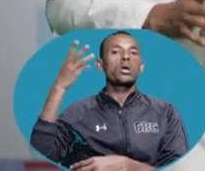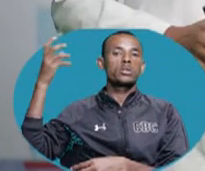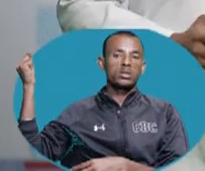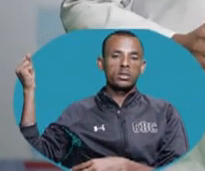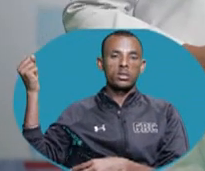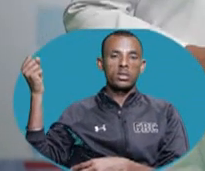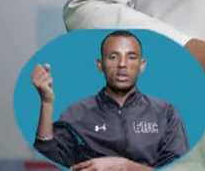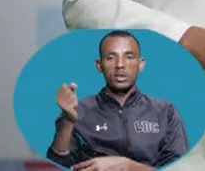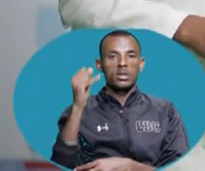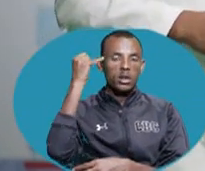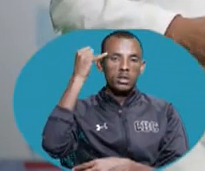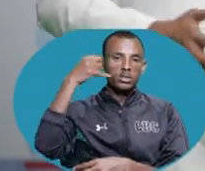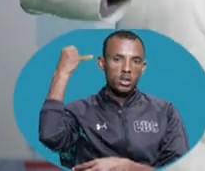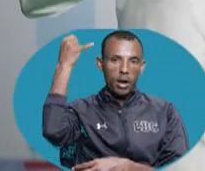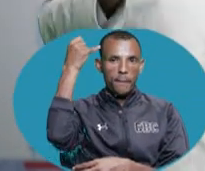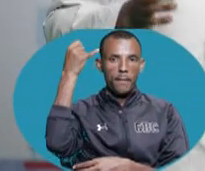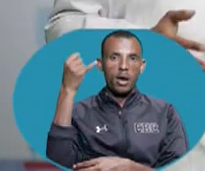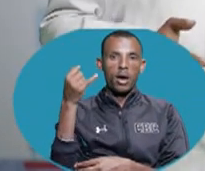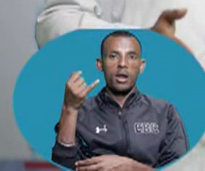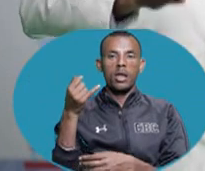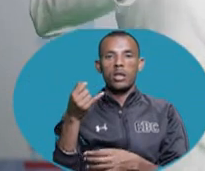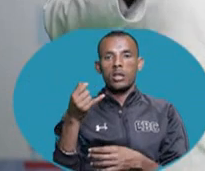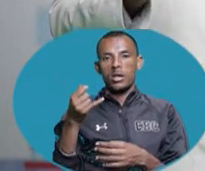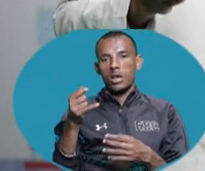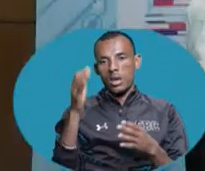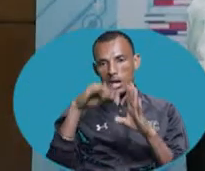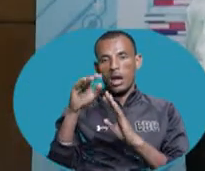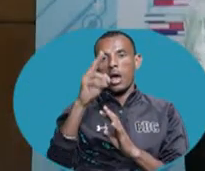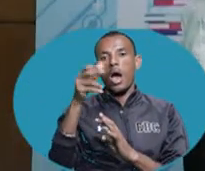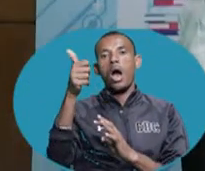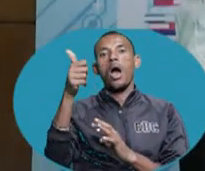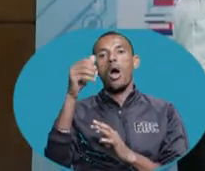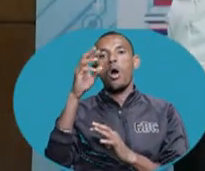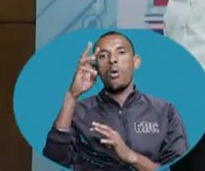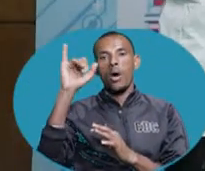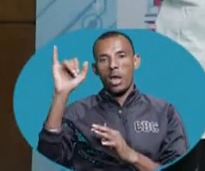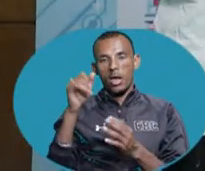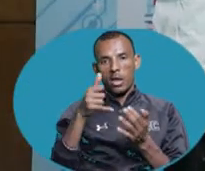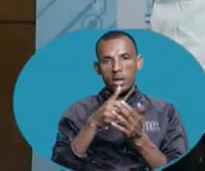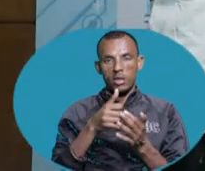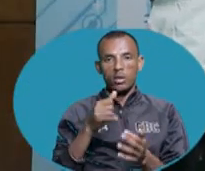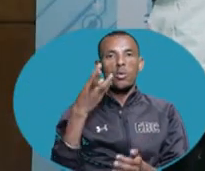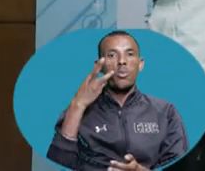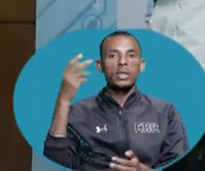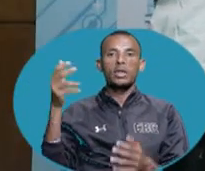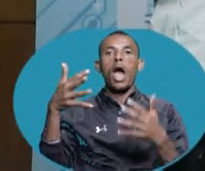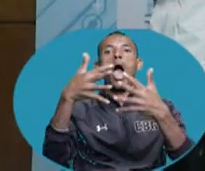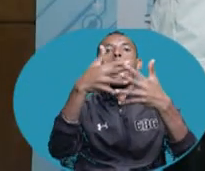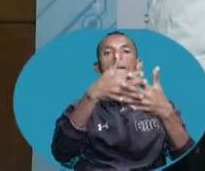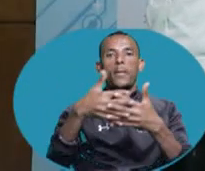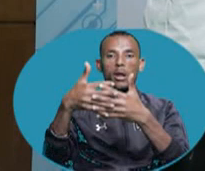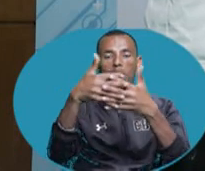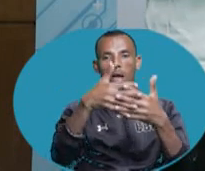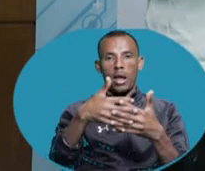Japan attack of Pearl Harbor in Hawaii. Pearl Harbor was the American naval base in the east.